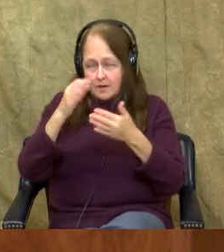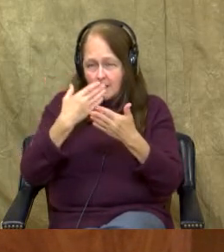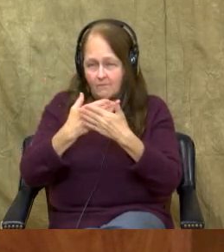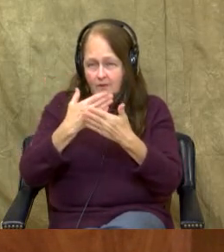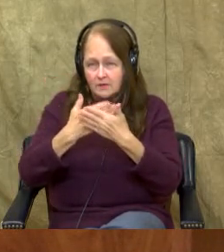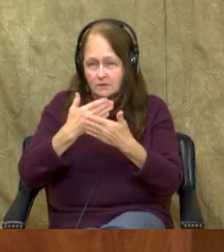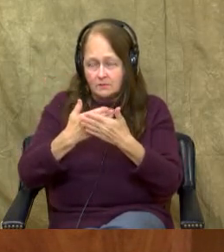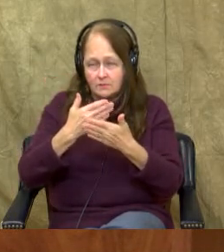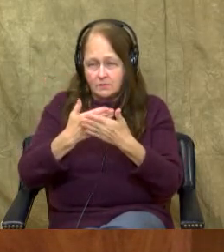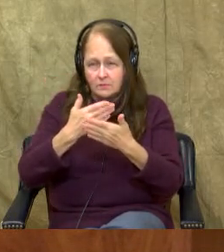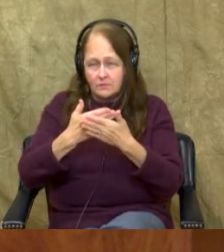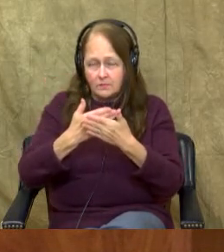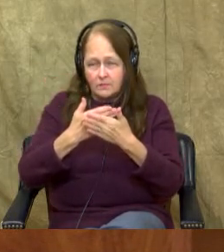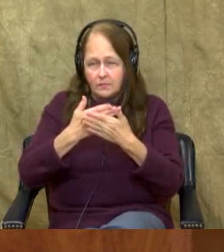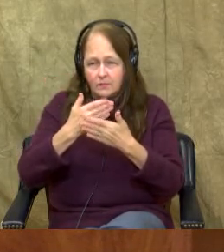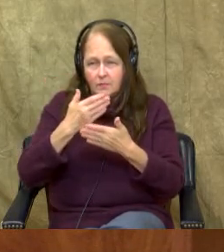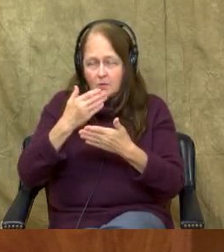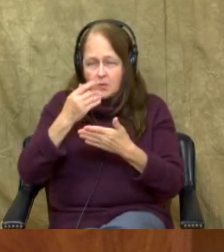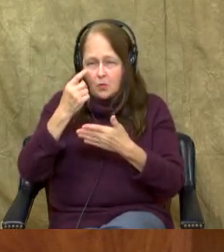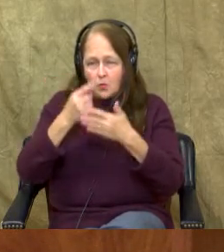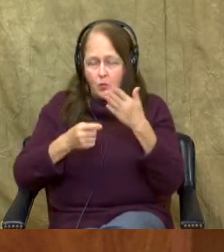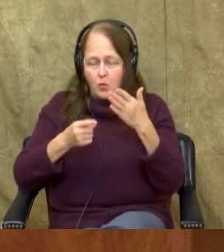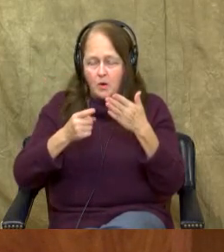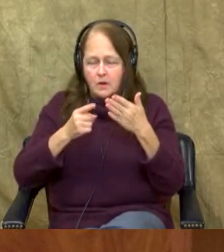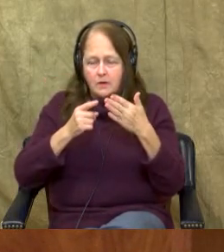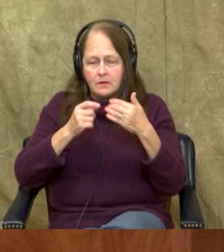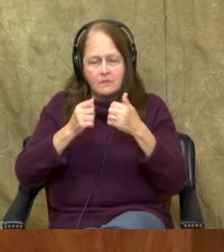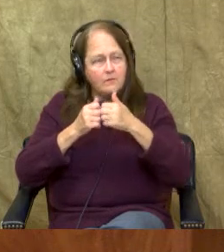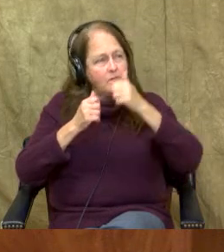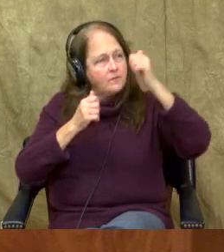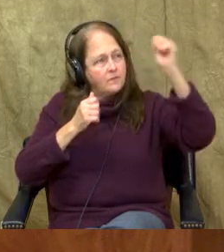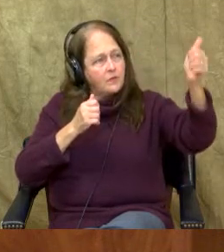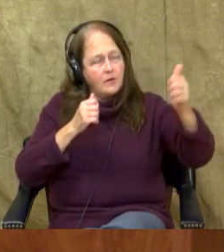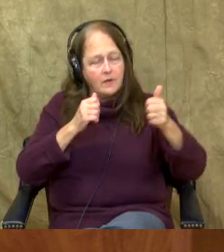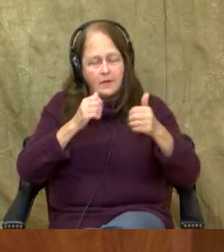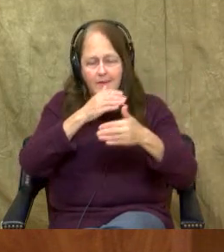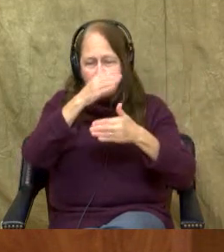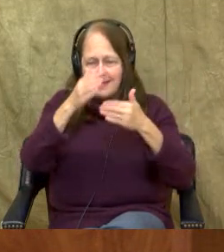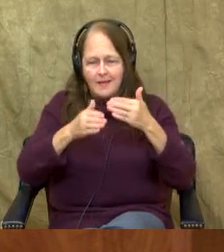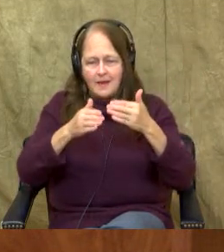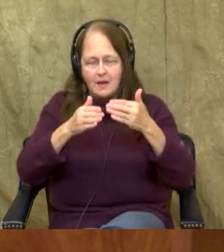evidence. Louis asks, what is beyond the edge of the universe?